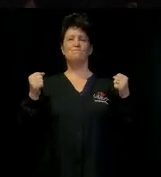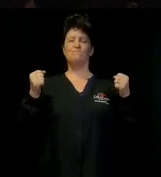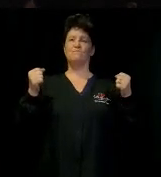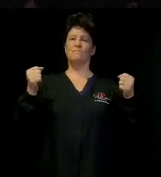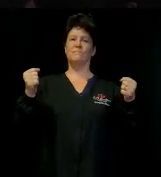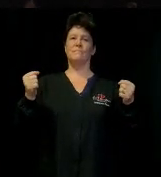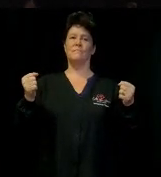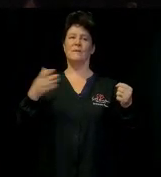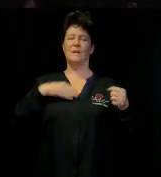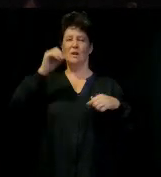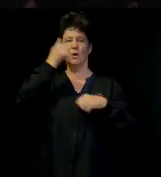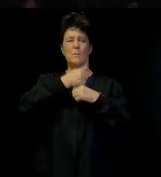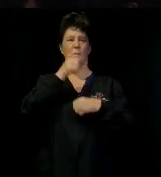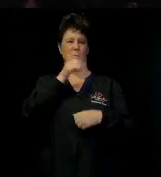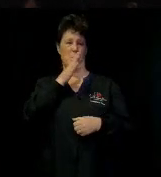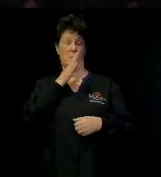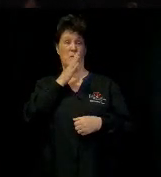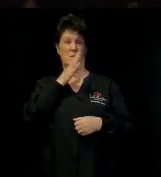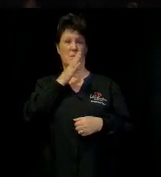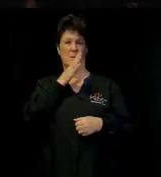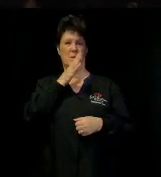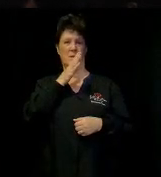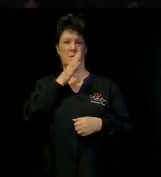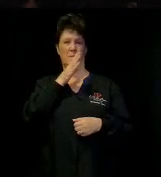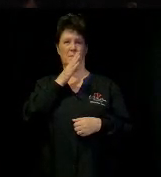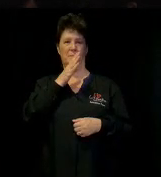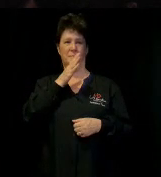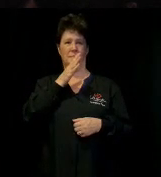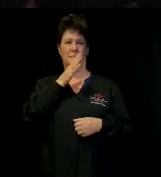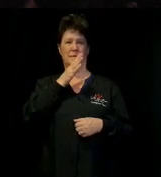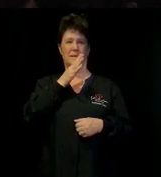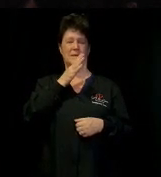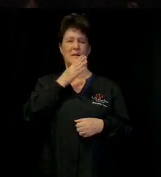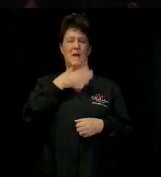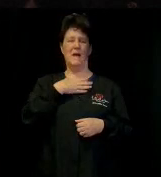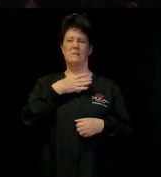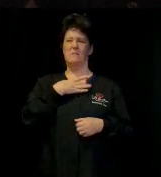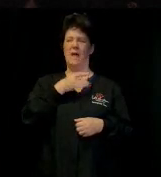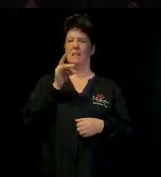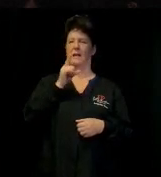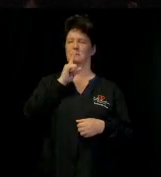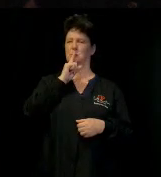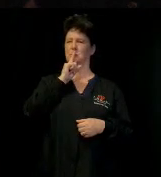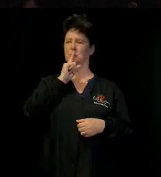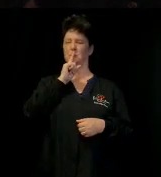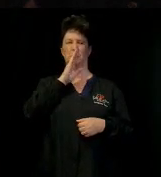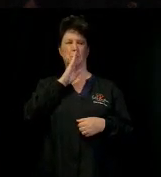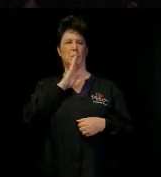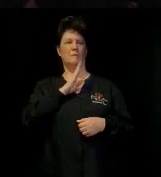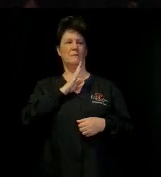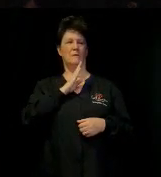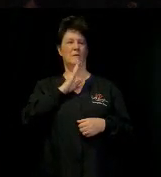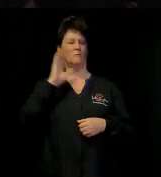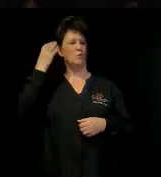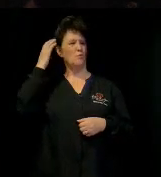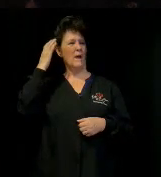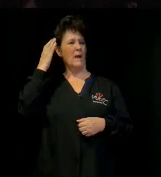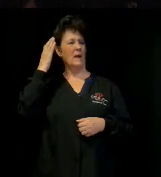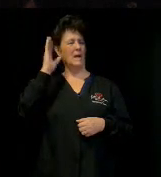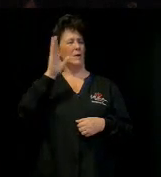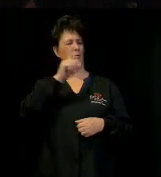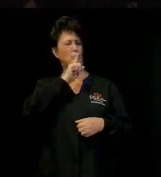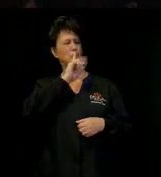kids, and I remember my mom used to always say, I just love silence. Can I just have silence? I never understood that as a kid. Can you just turn the radio off and be quiet for a few